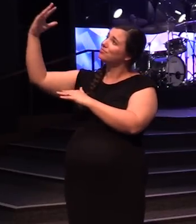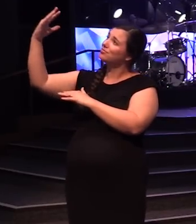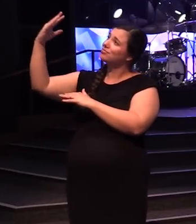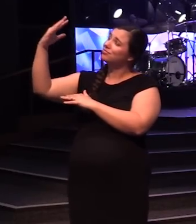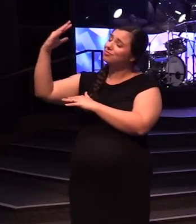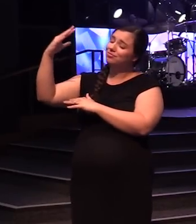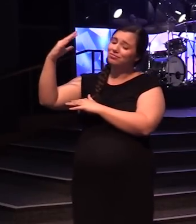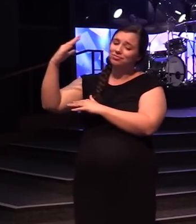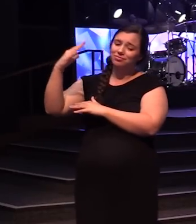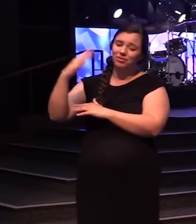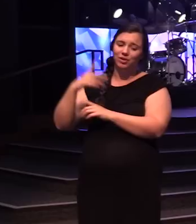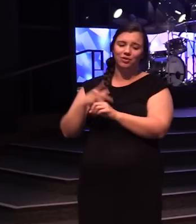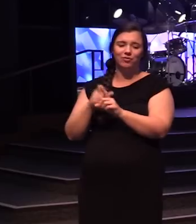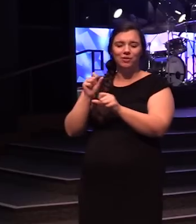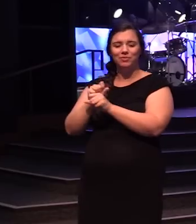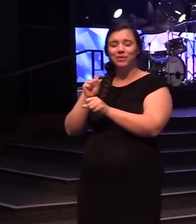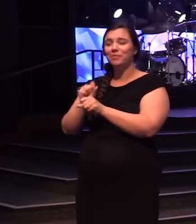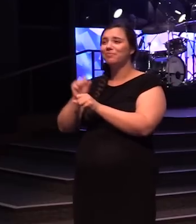above. From the